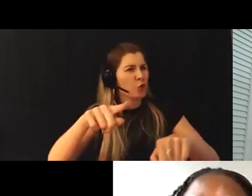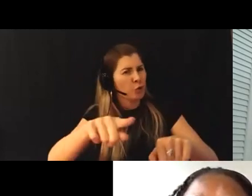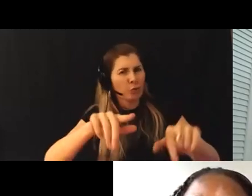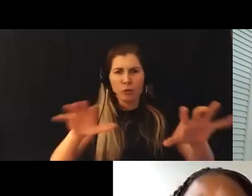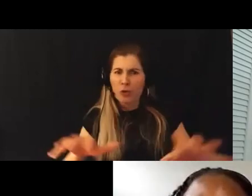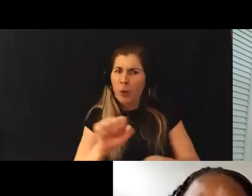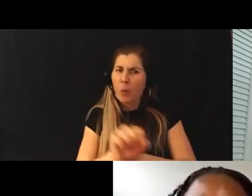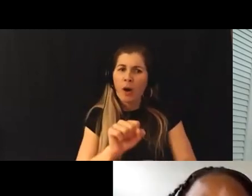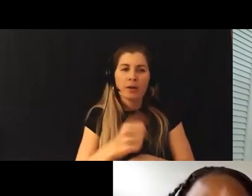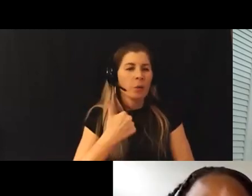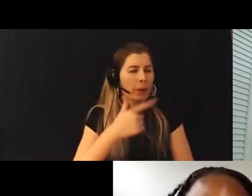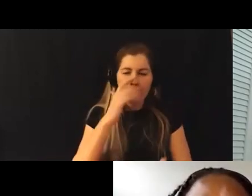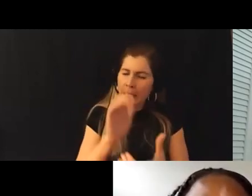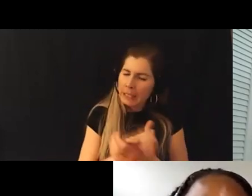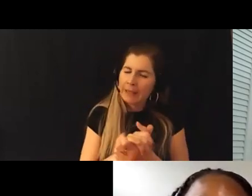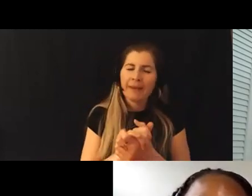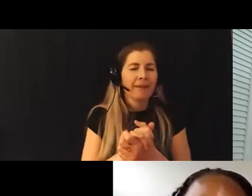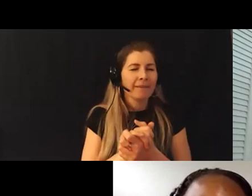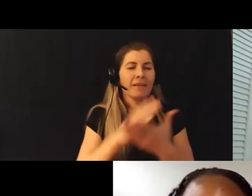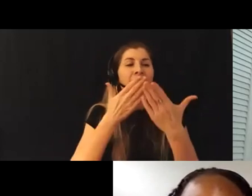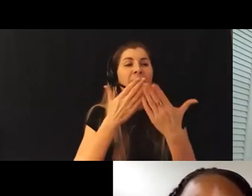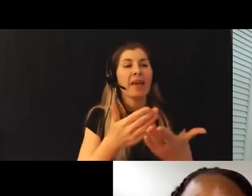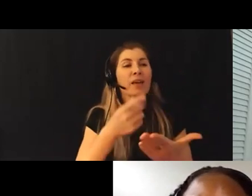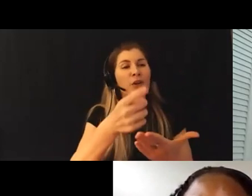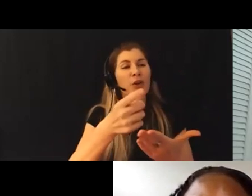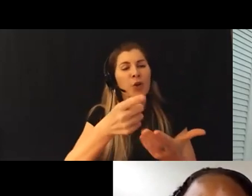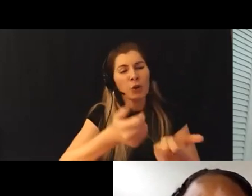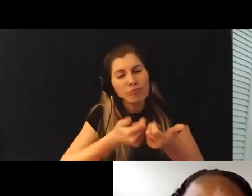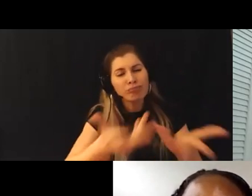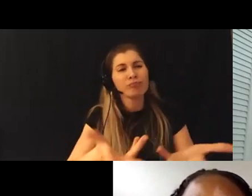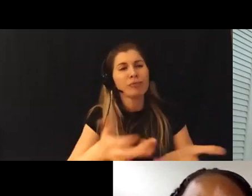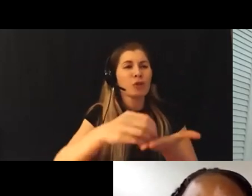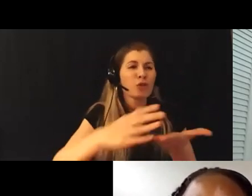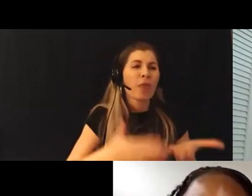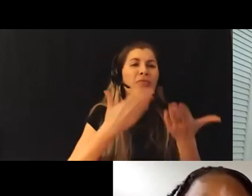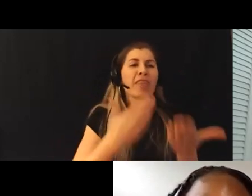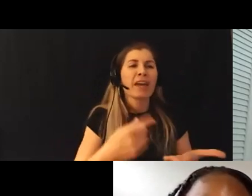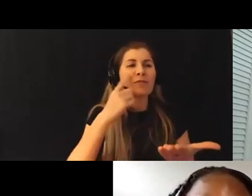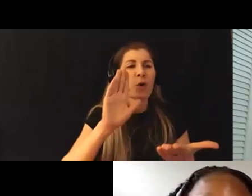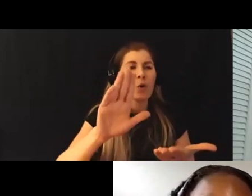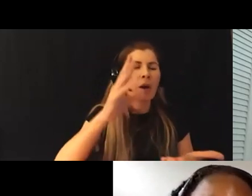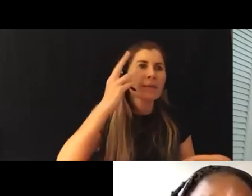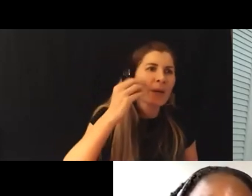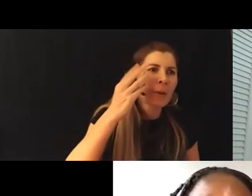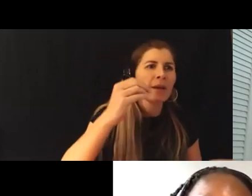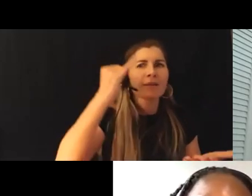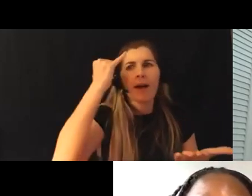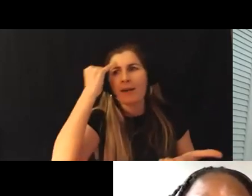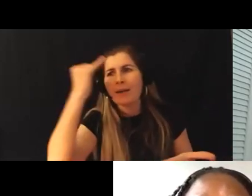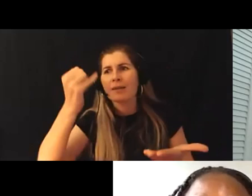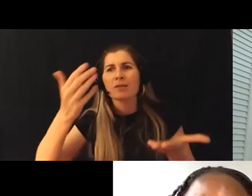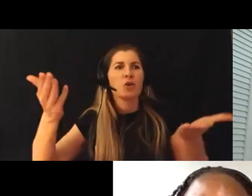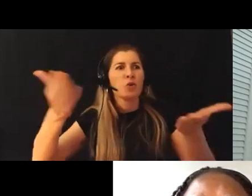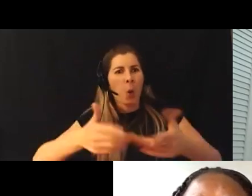as teaching artists across the region. Thank you for all that you give to your students, and thank you for your insight, experience, and perspective that you brought to